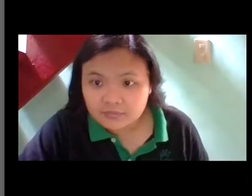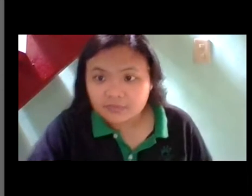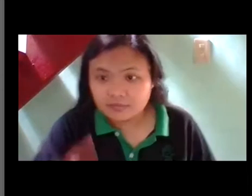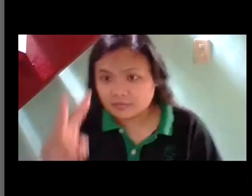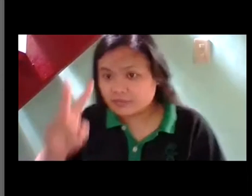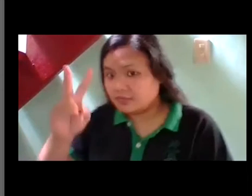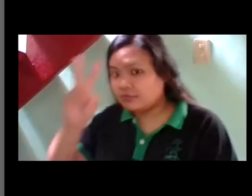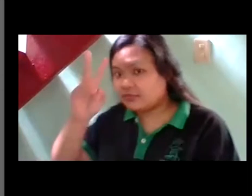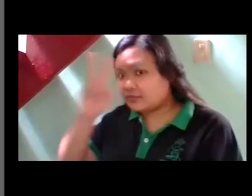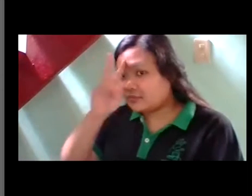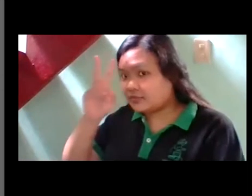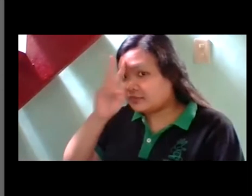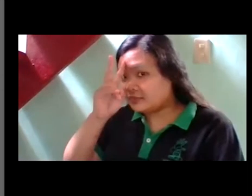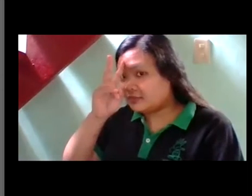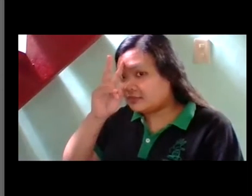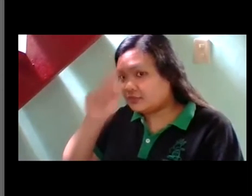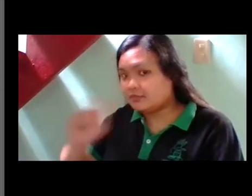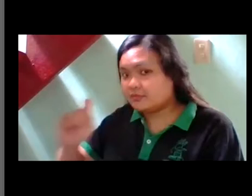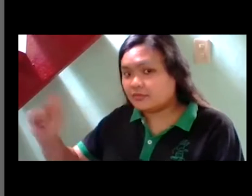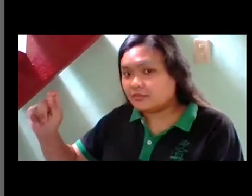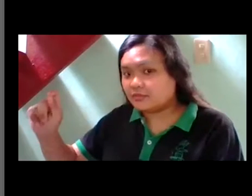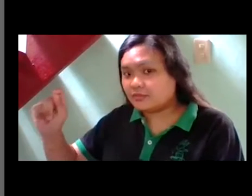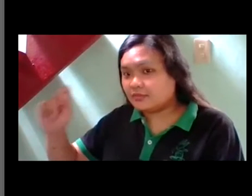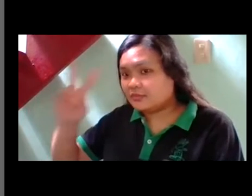What does this part of the sign mean?